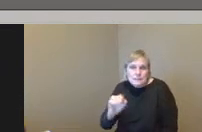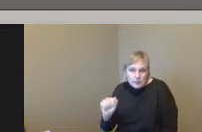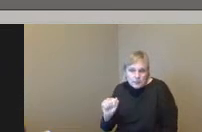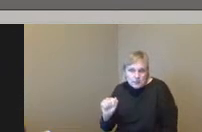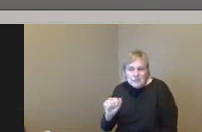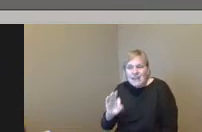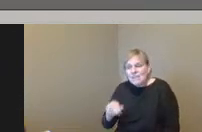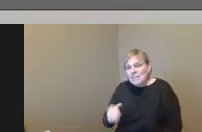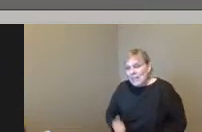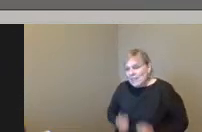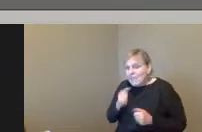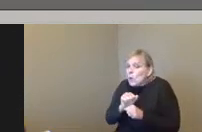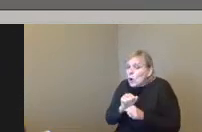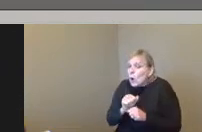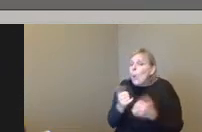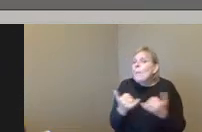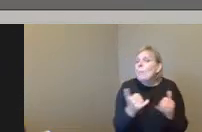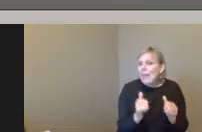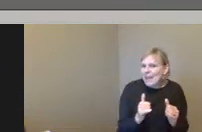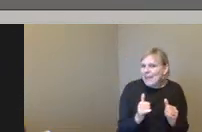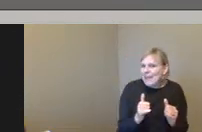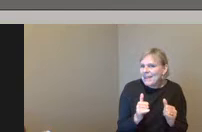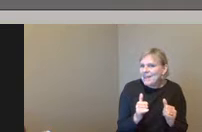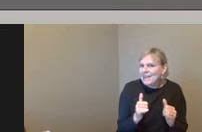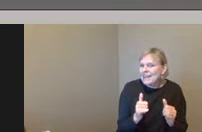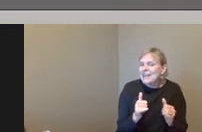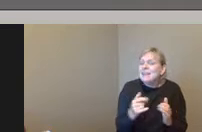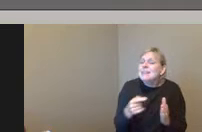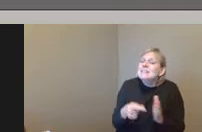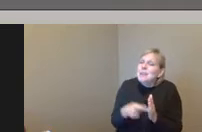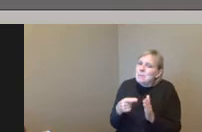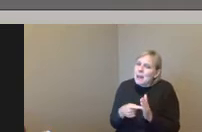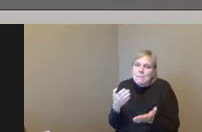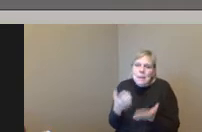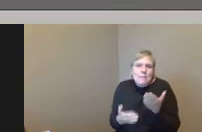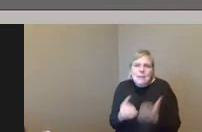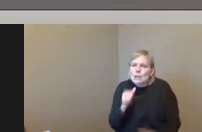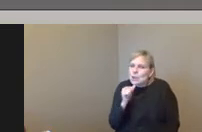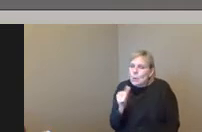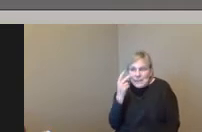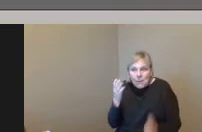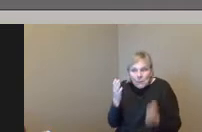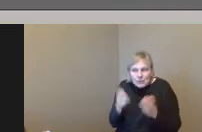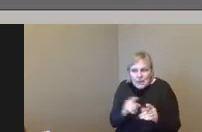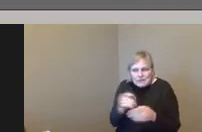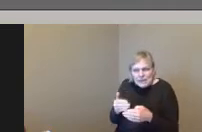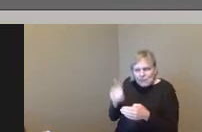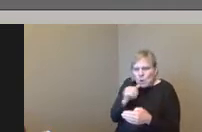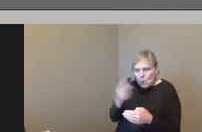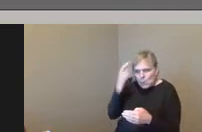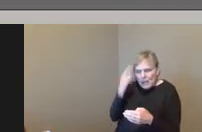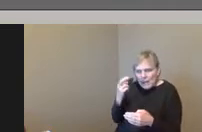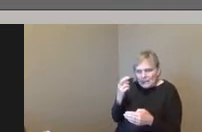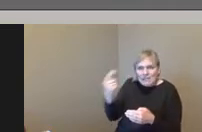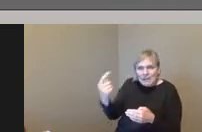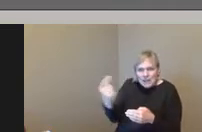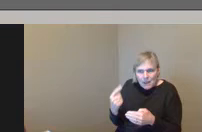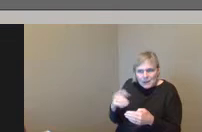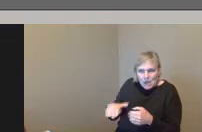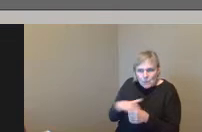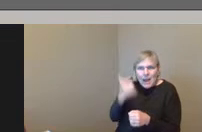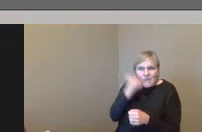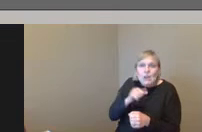they live, work, or play. Because sometimes you may not see someone as a neighbor. You don't realize that they're coming around your